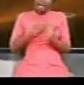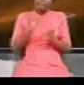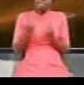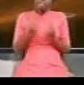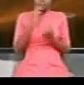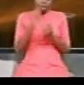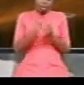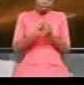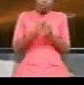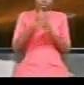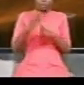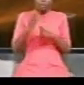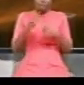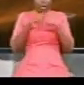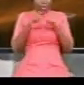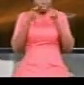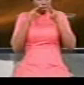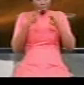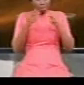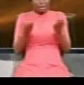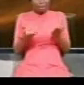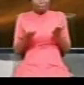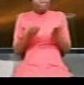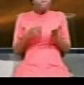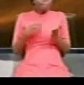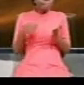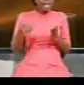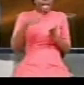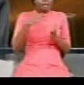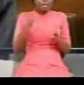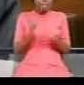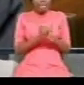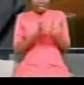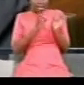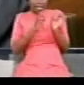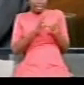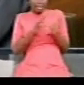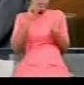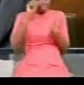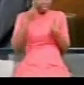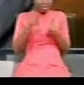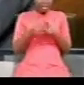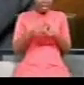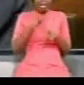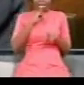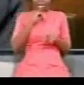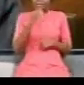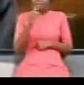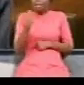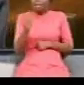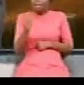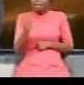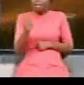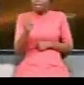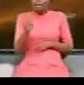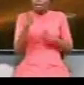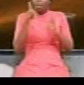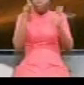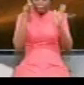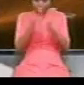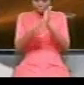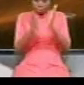away. But look at it here. Whosoever hated his brother in his heart